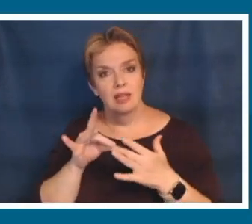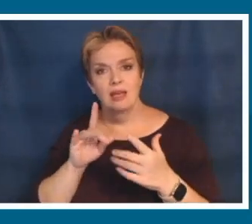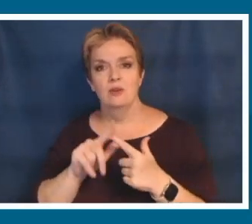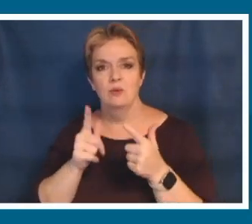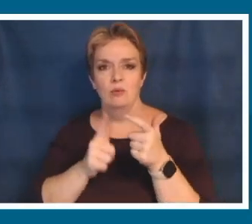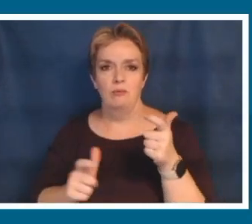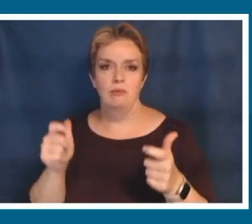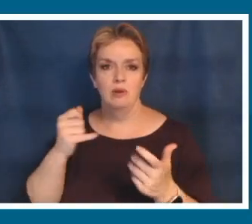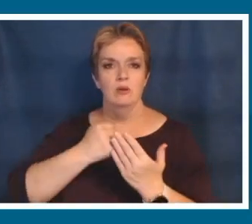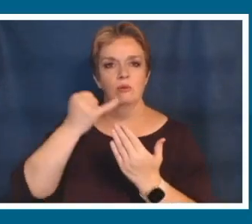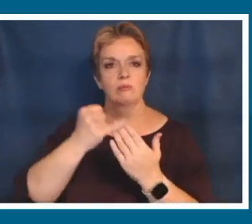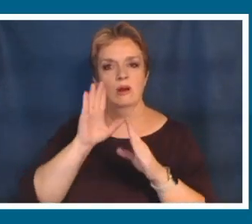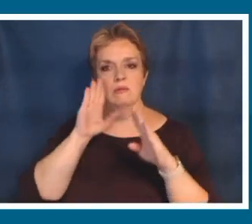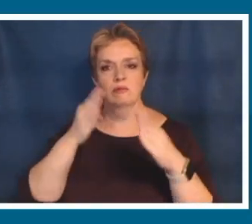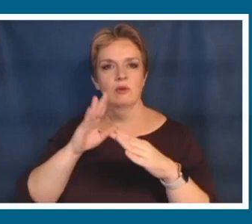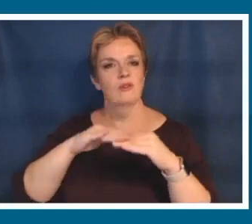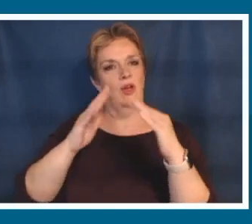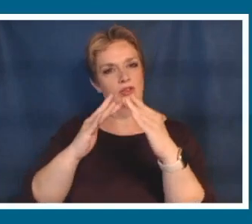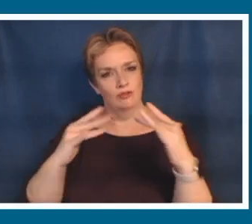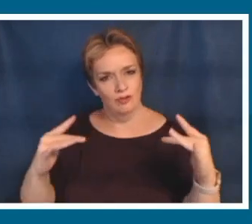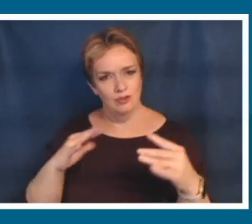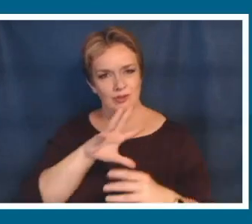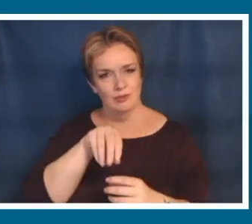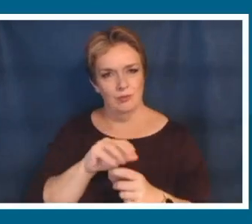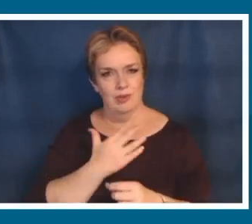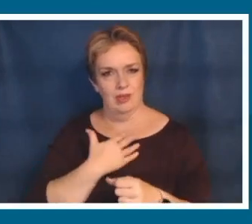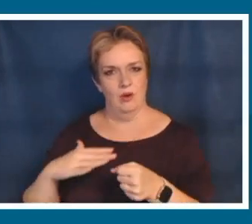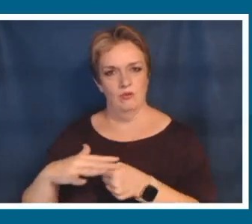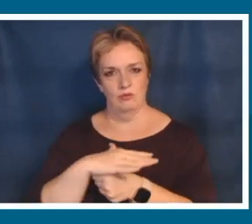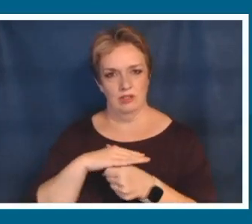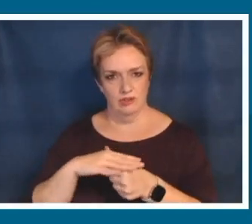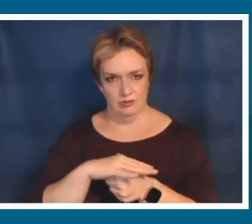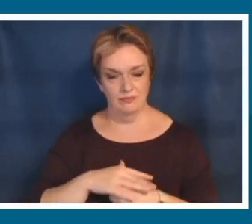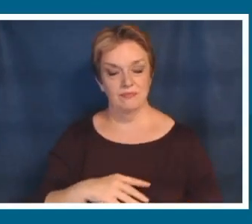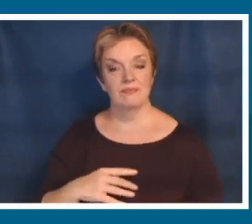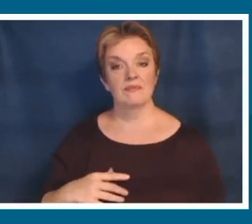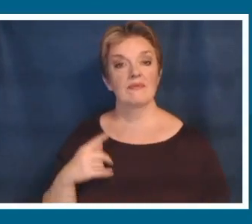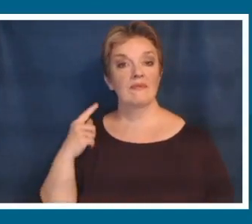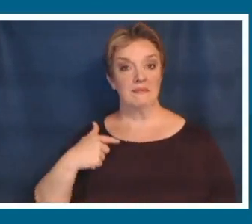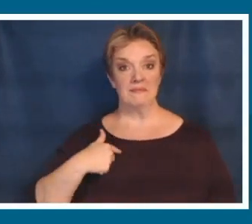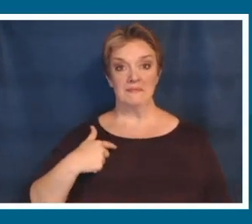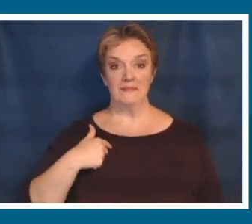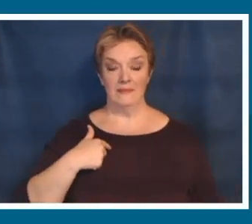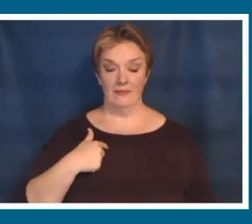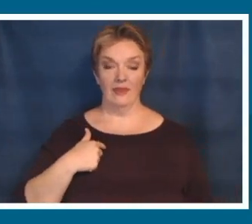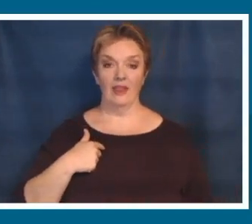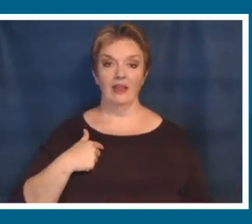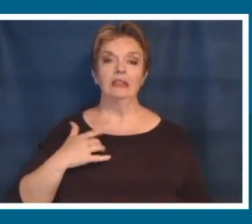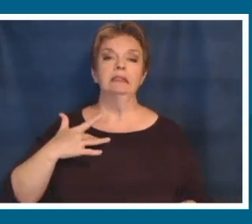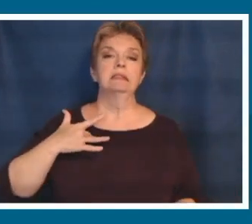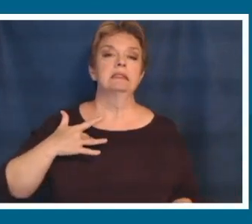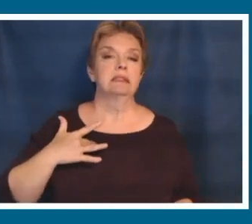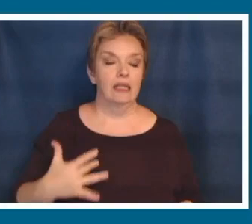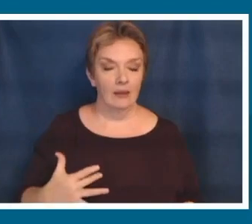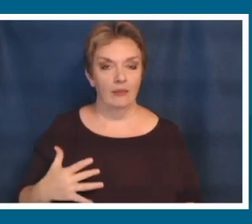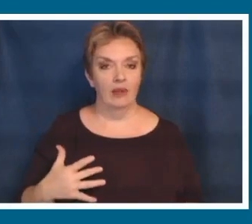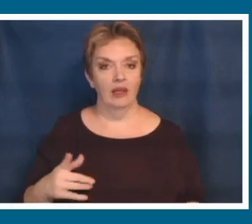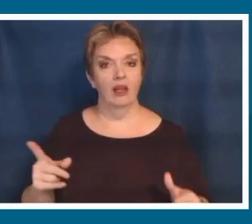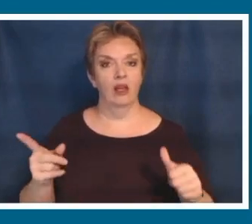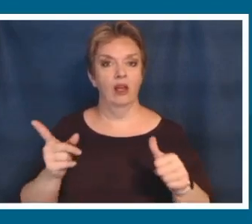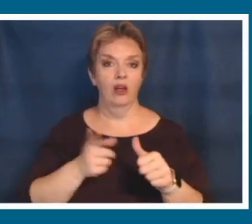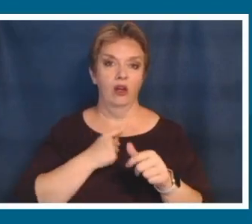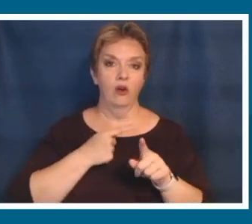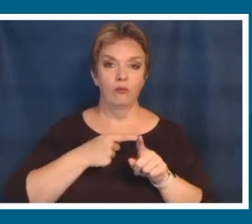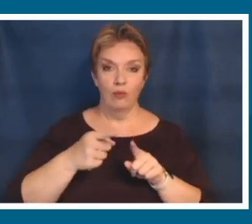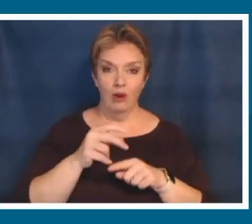the region. And so for me, typically a primary source set begins with an image that students can really connect to and respond